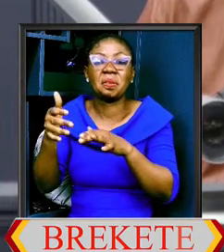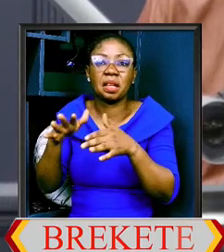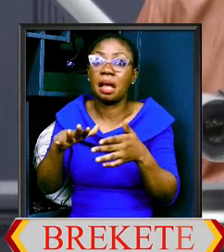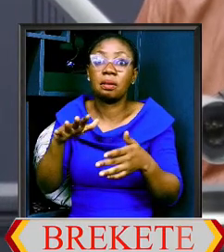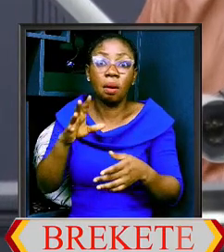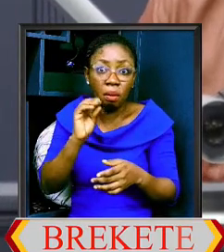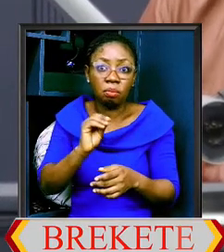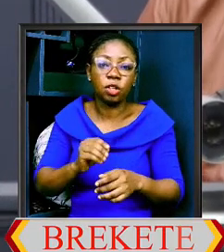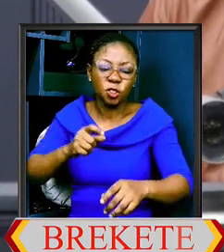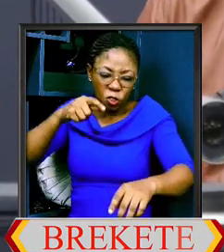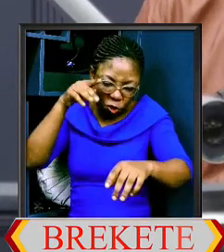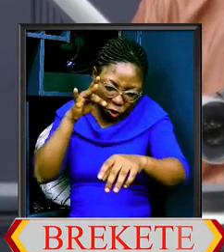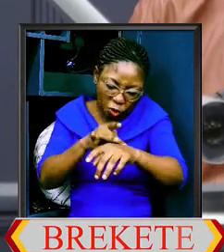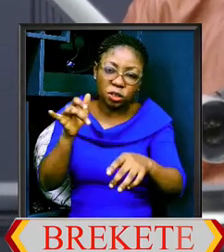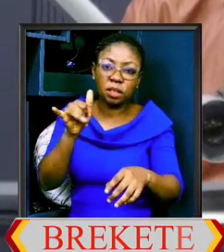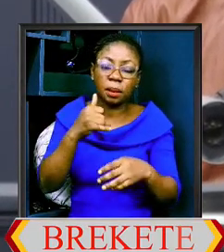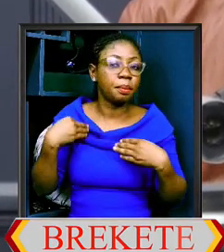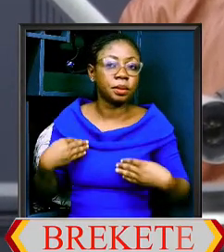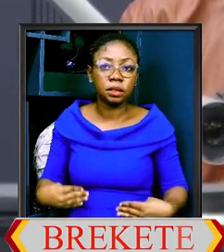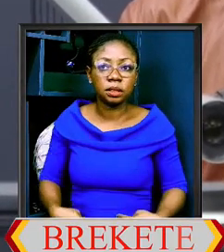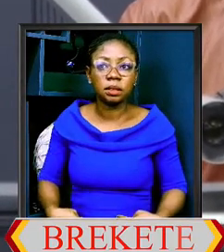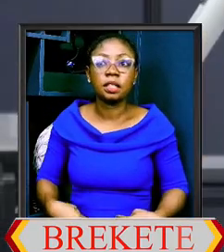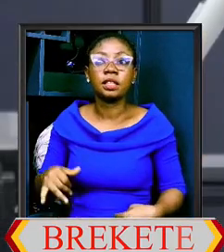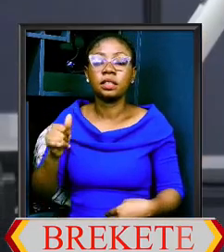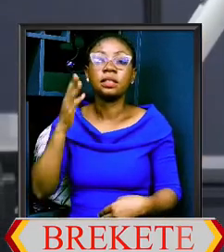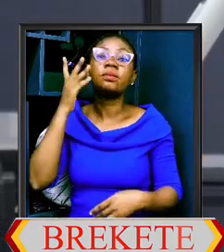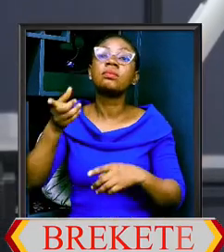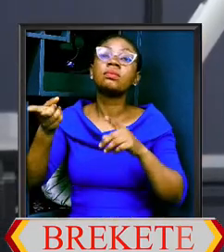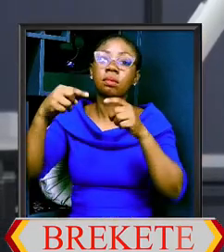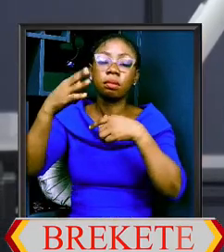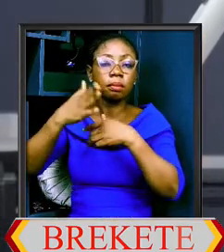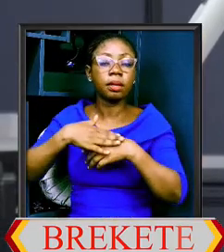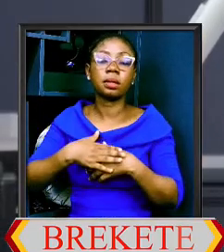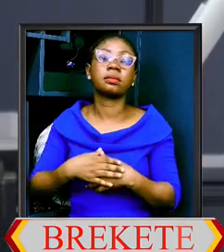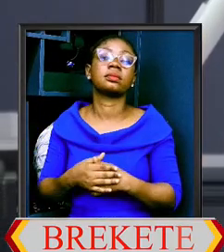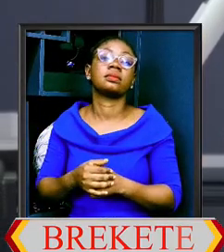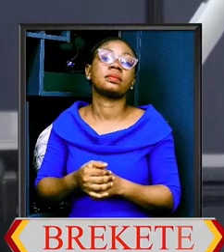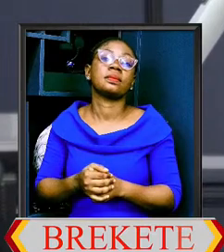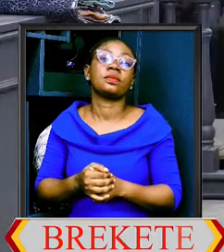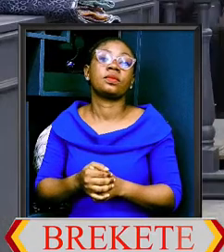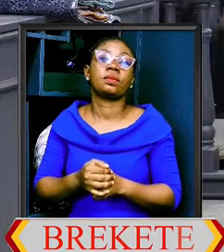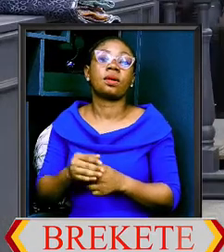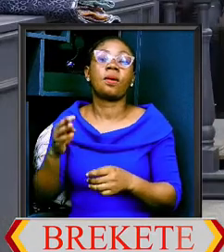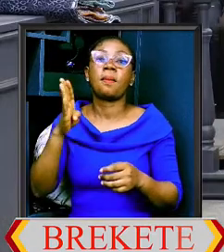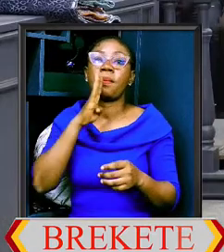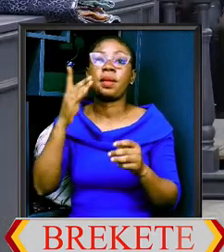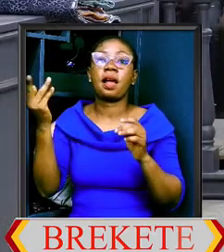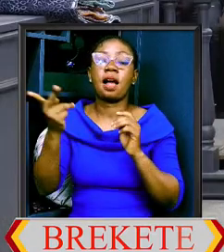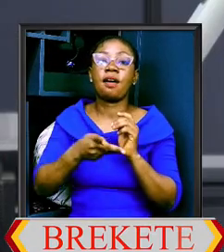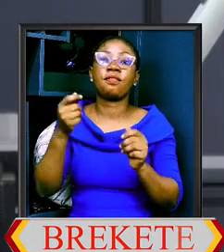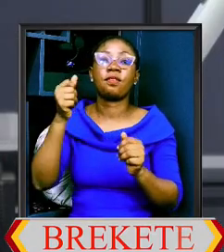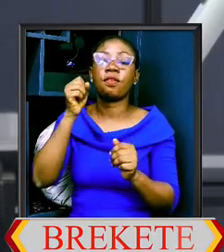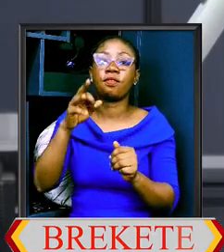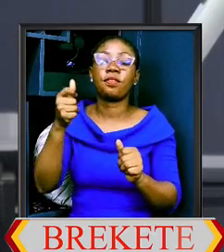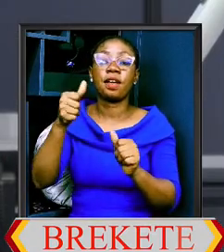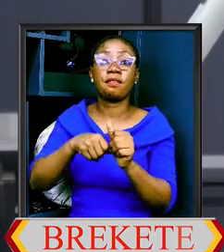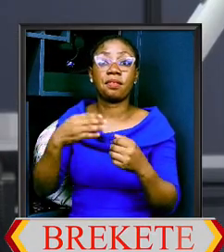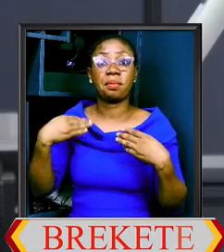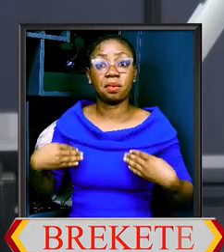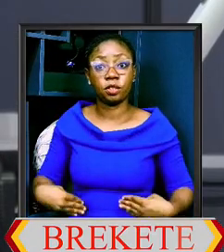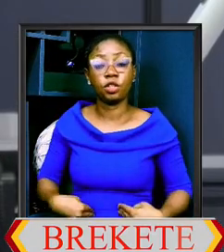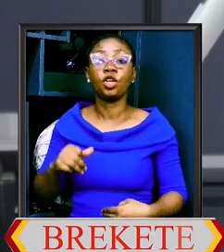body. No beat them, but touch their body. They go come back. On behalf of everybody.